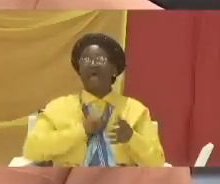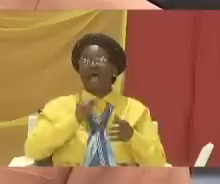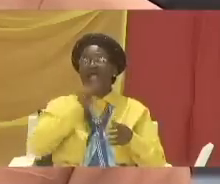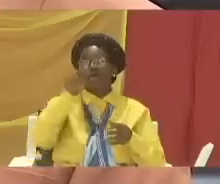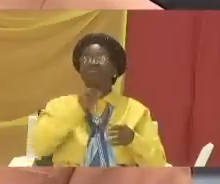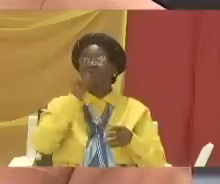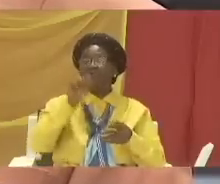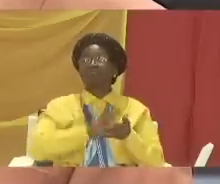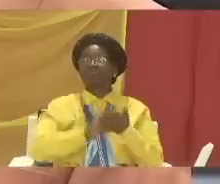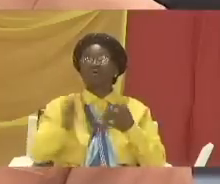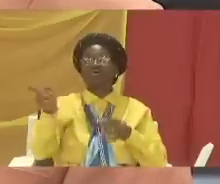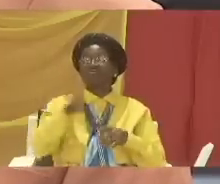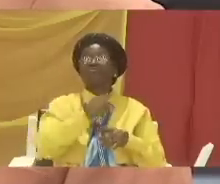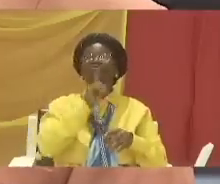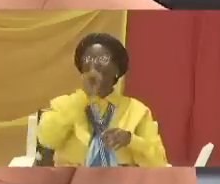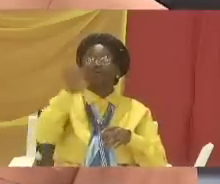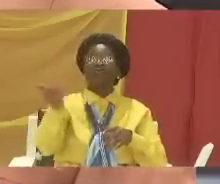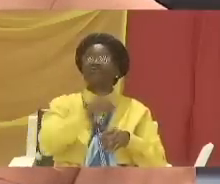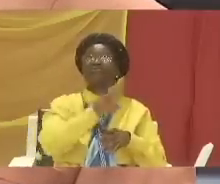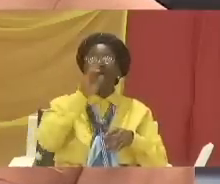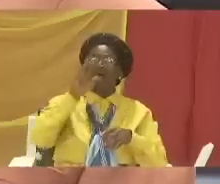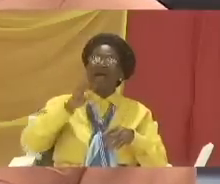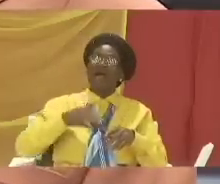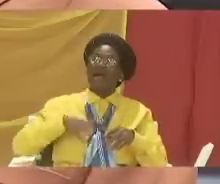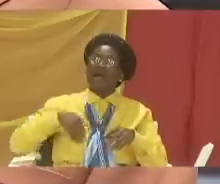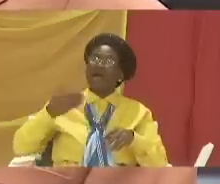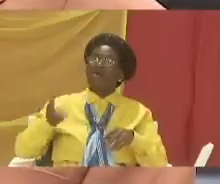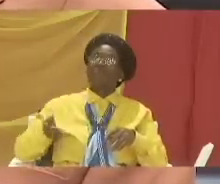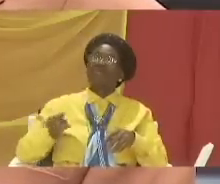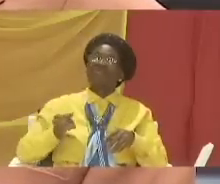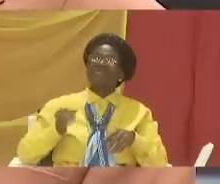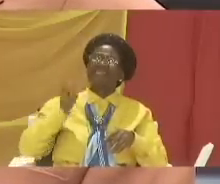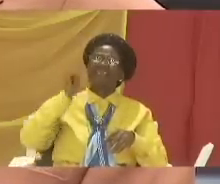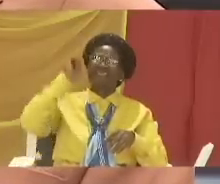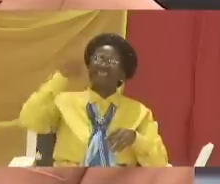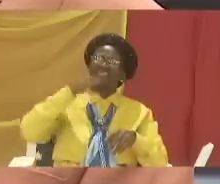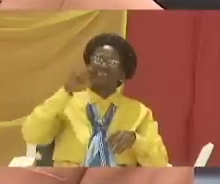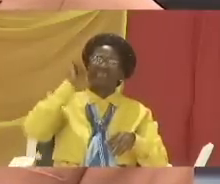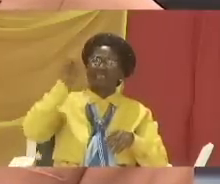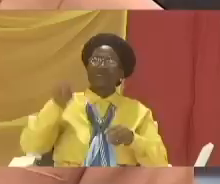The Bible says, moved by compassion,